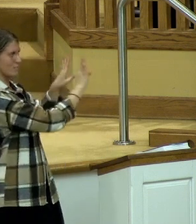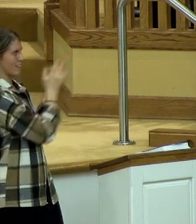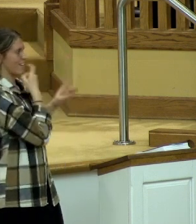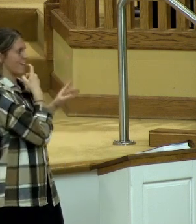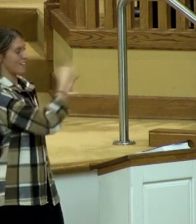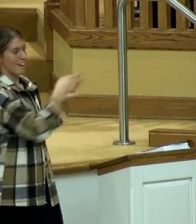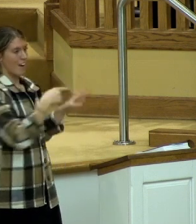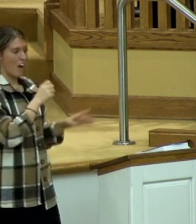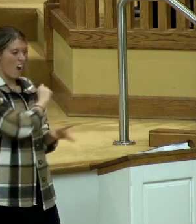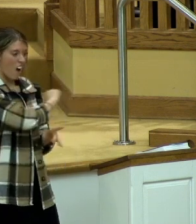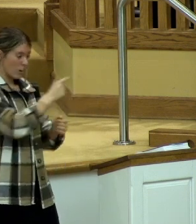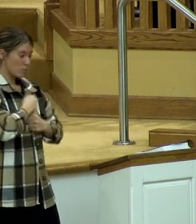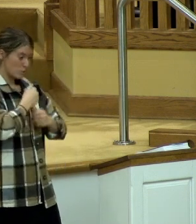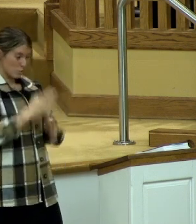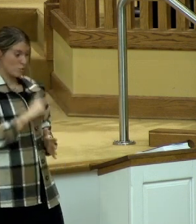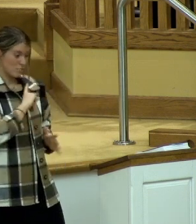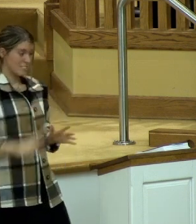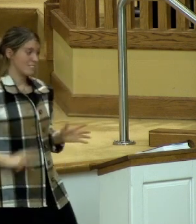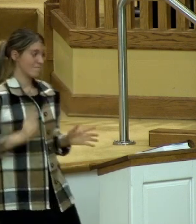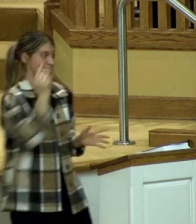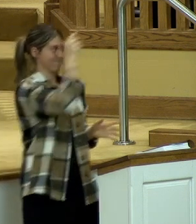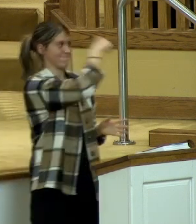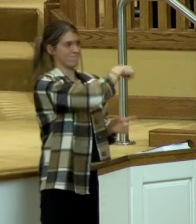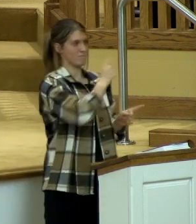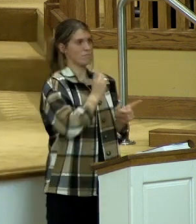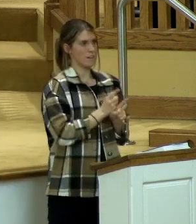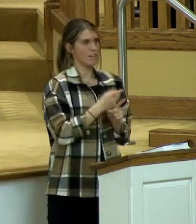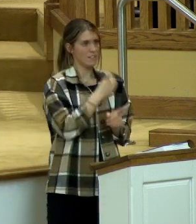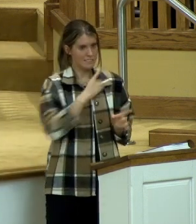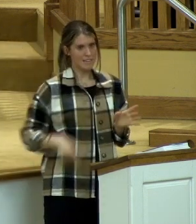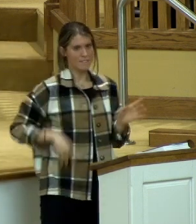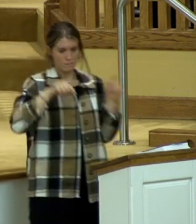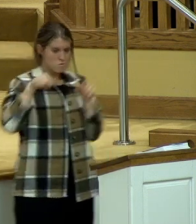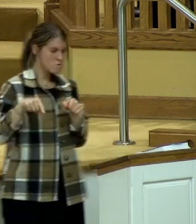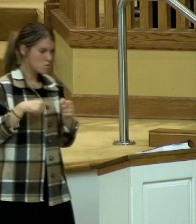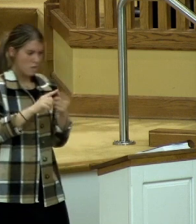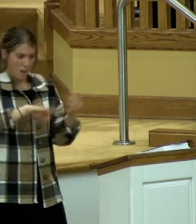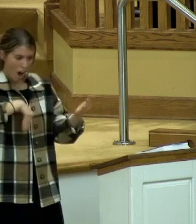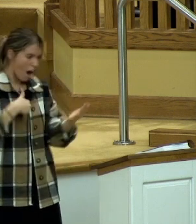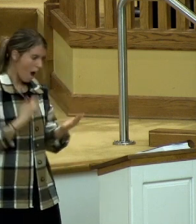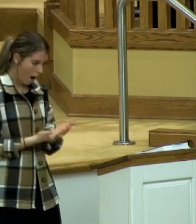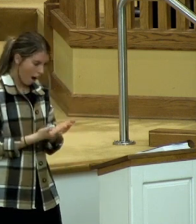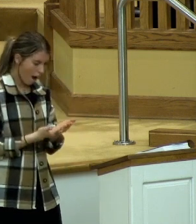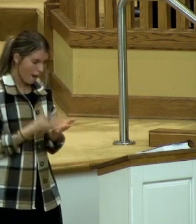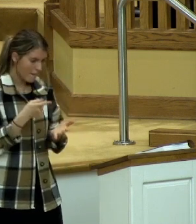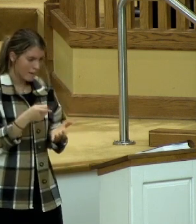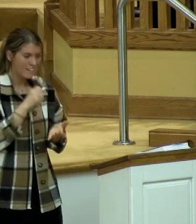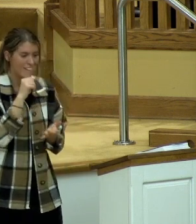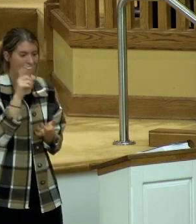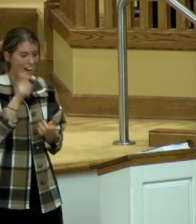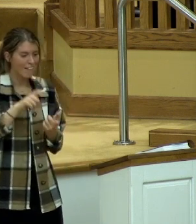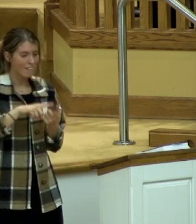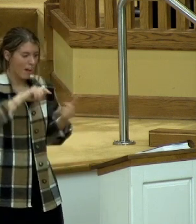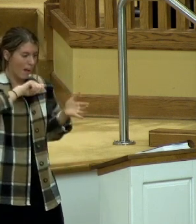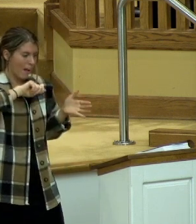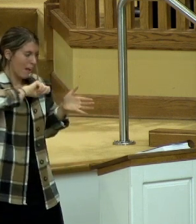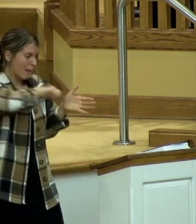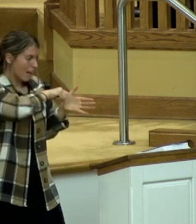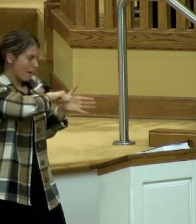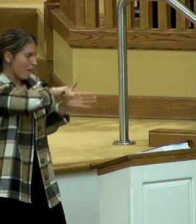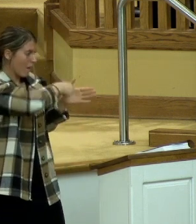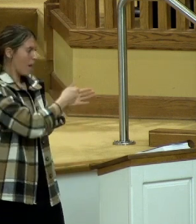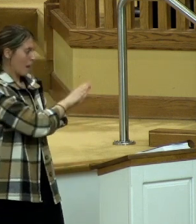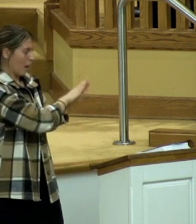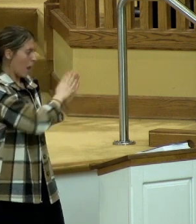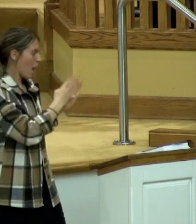all the soldiers, including the king of Israel. He was. And when David got there, he didn't have to have a key to open the door to go